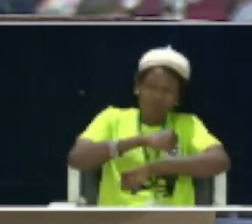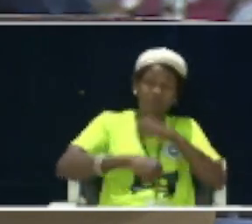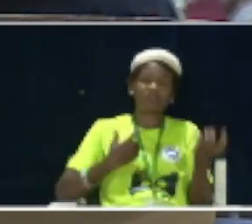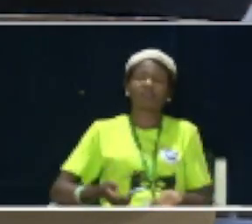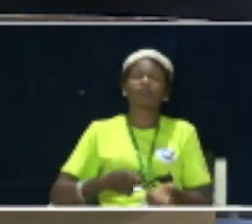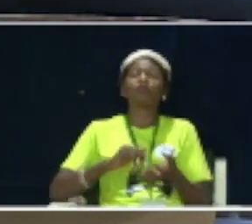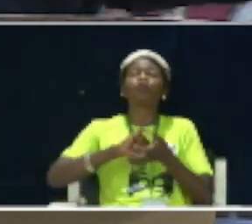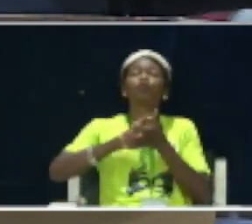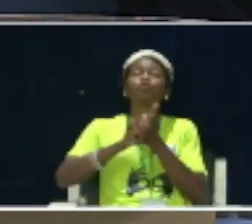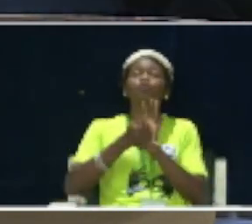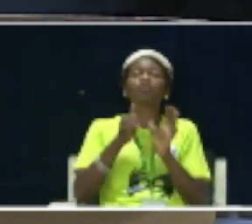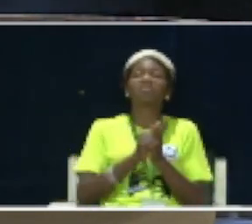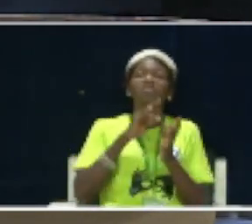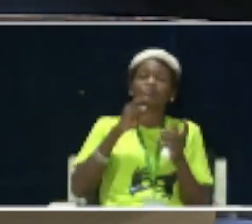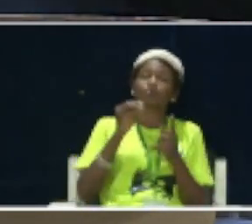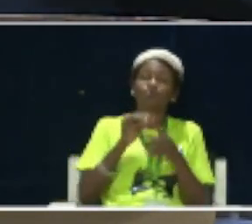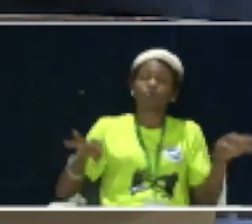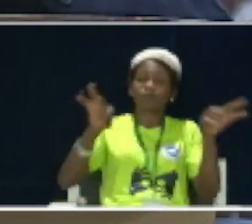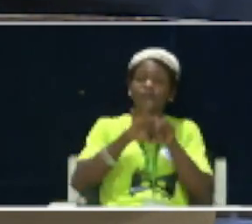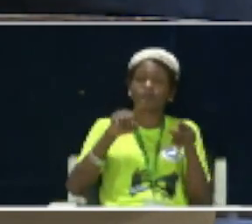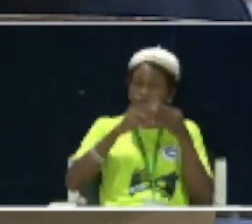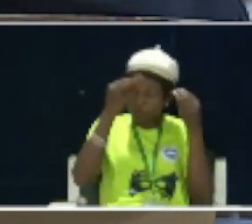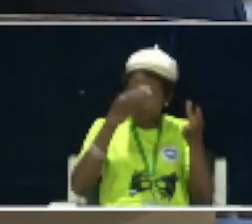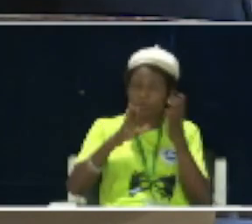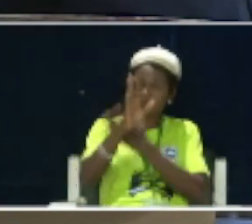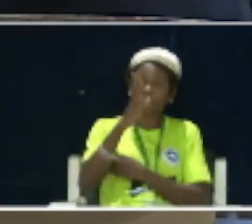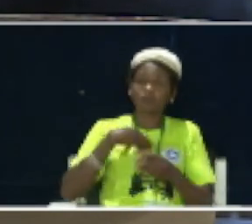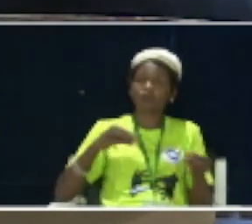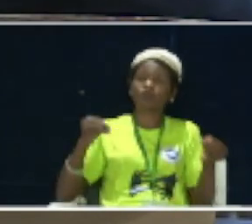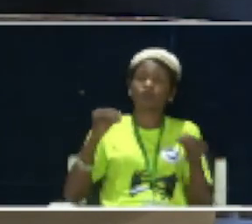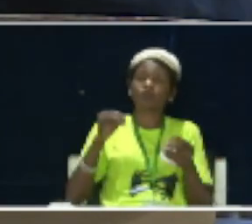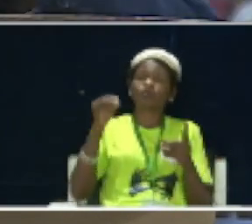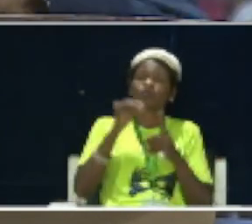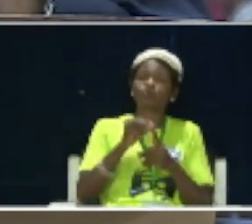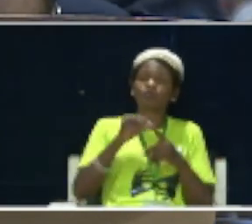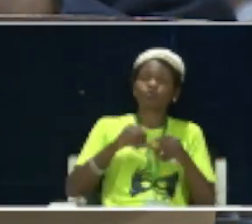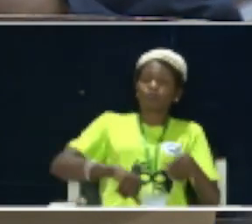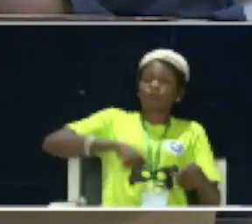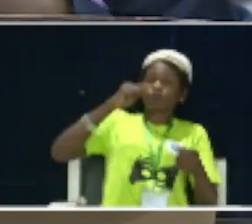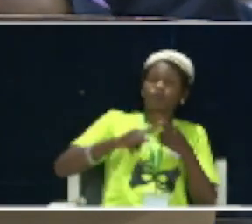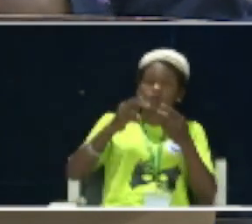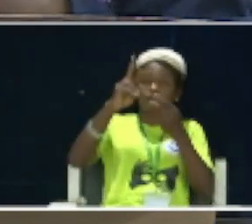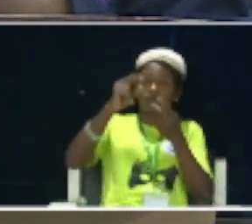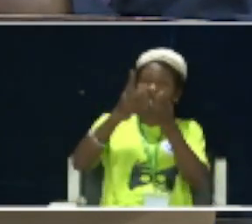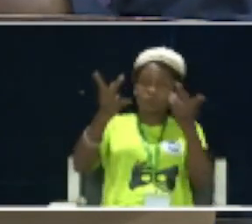Those who are too dignified to obey God are too dignified to be repositioned.